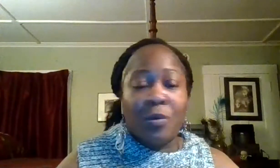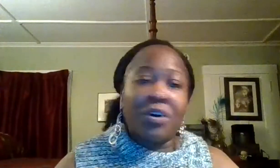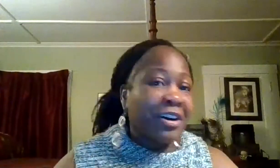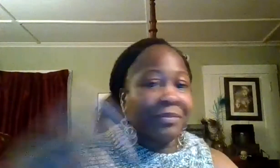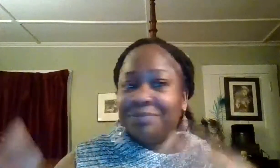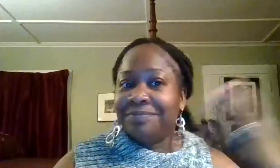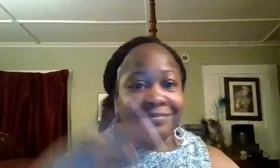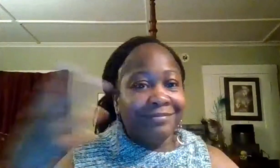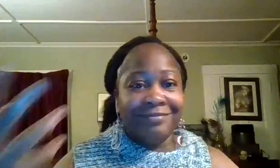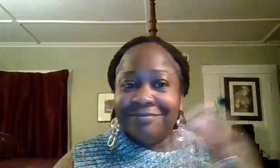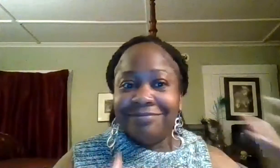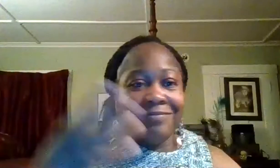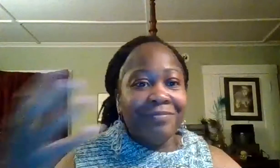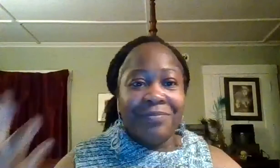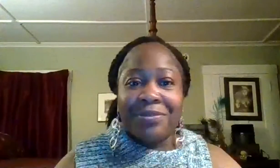for